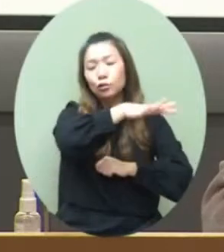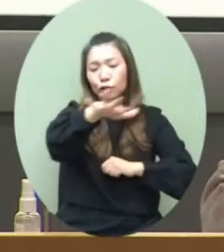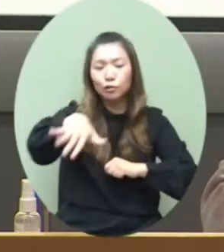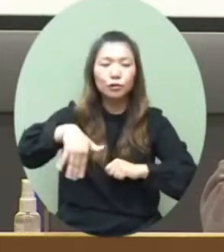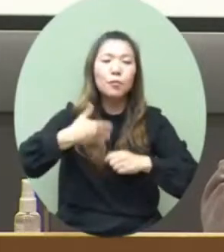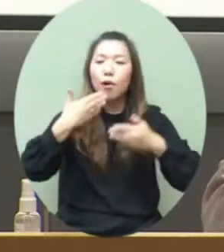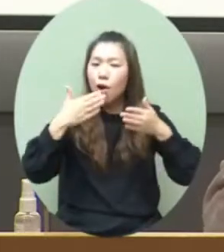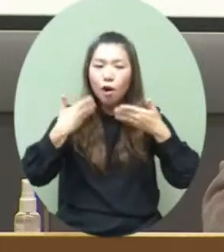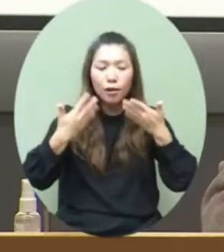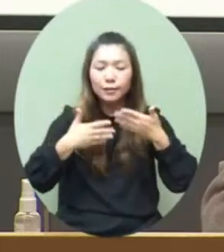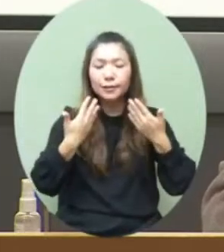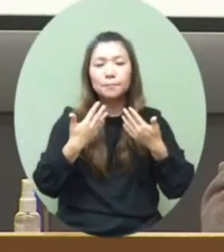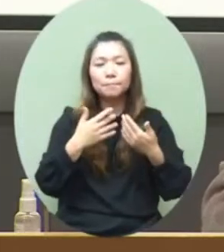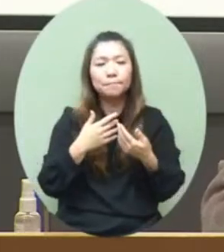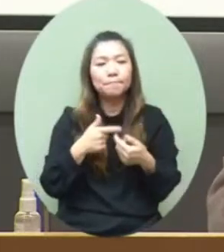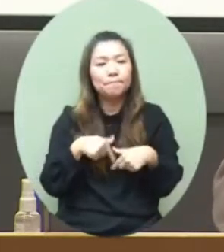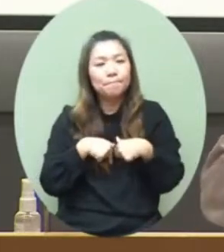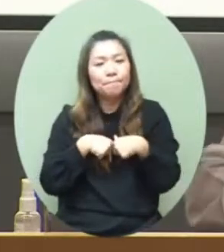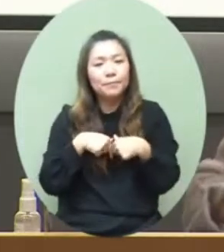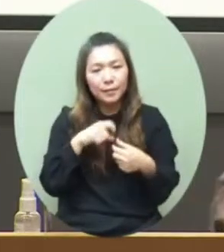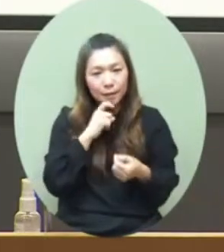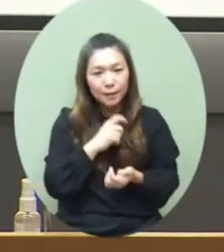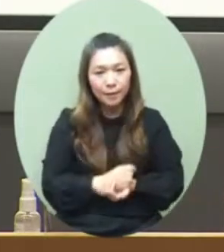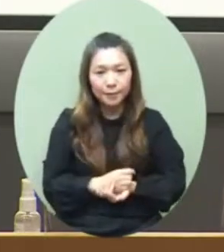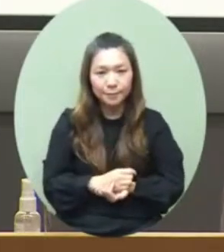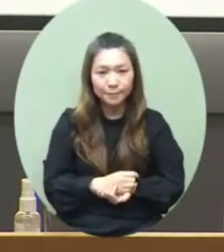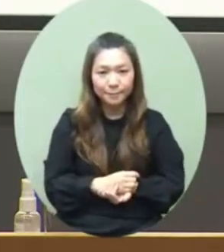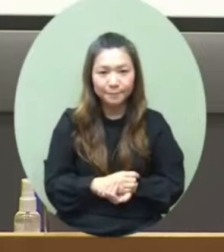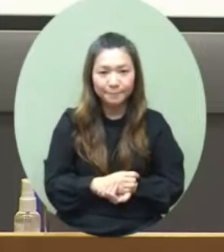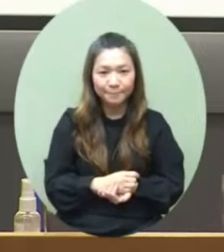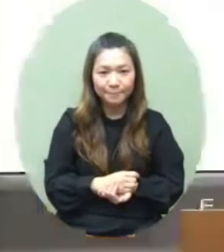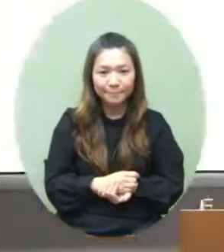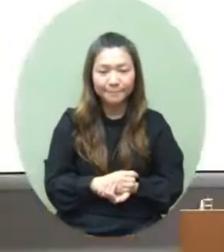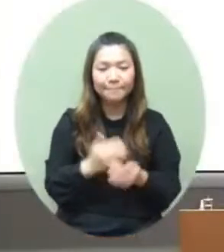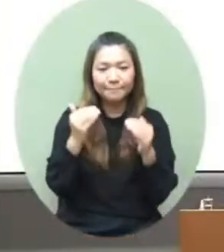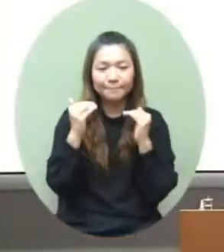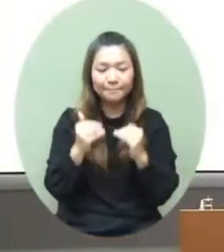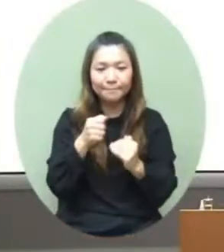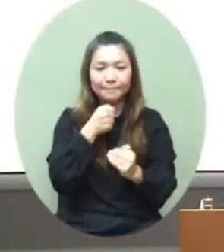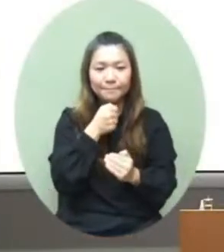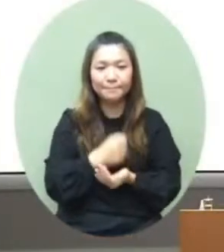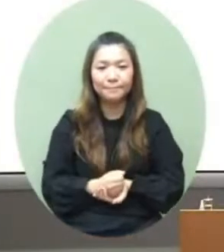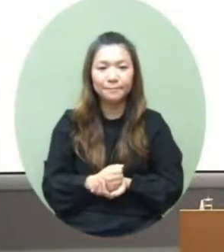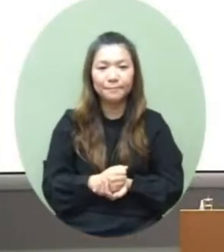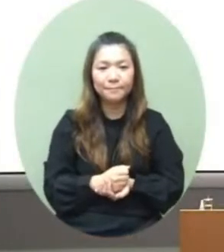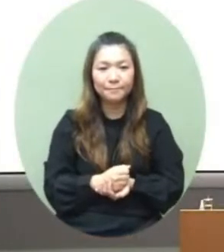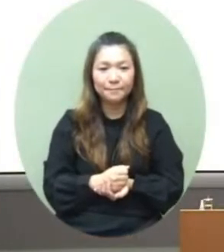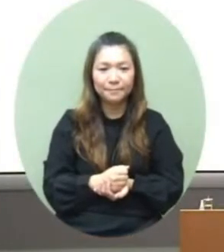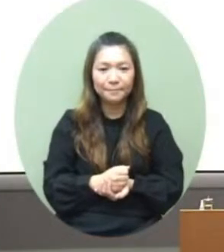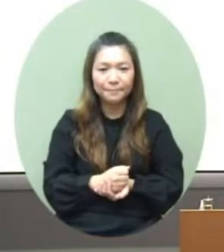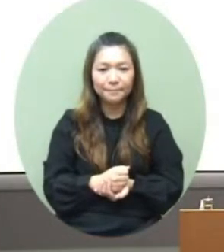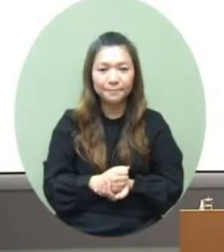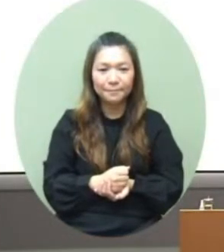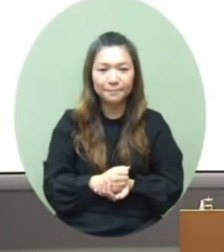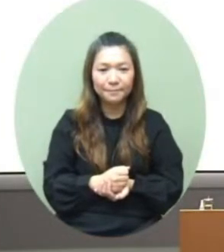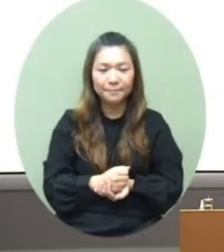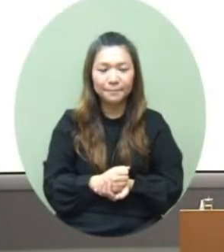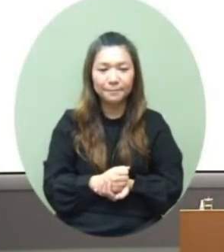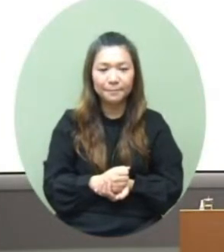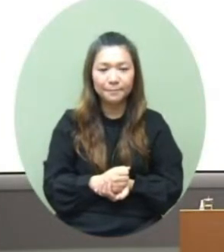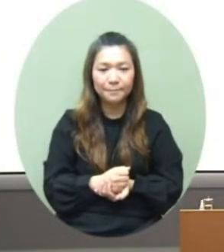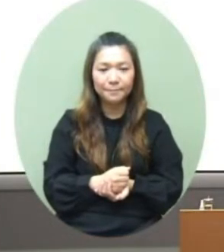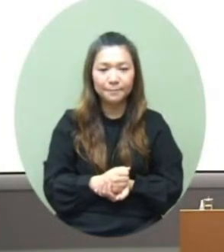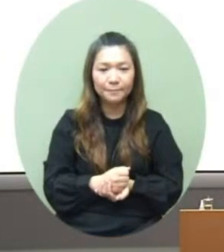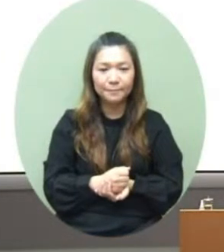goal is that there'll be a smile on everyone's face after taking part in the activities. Next